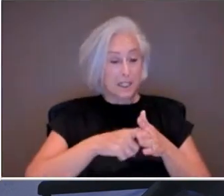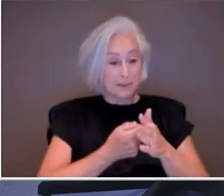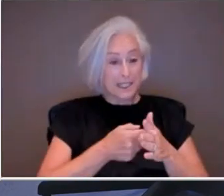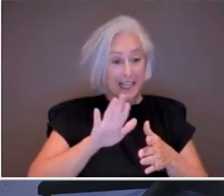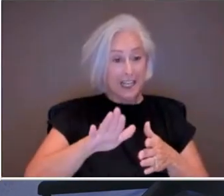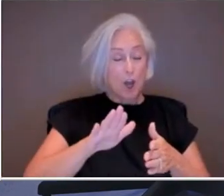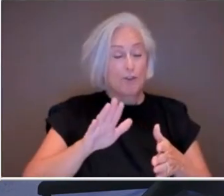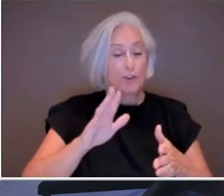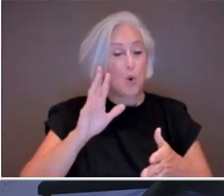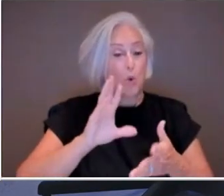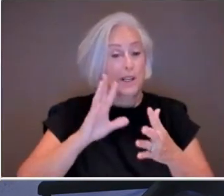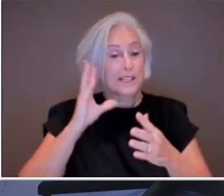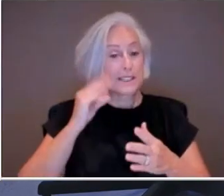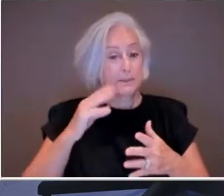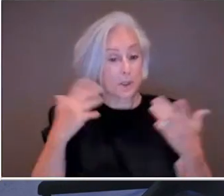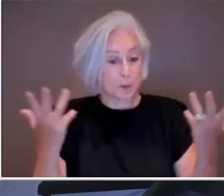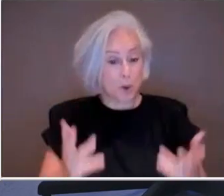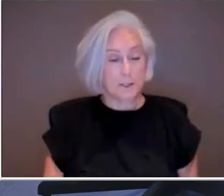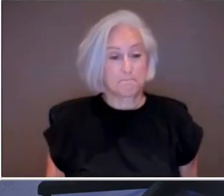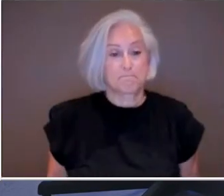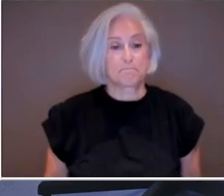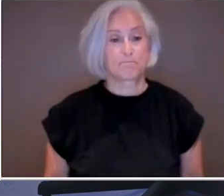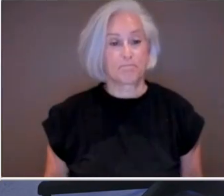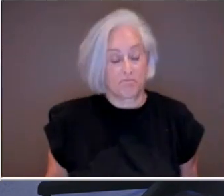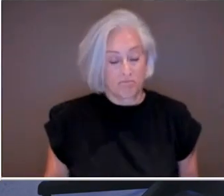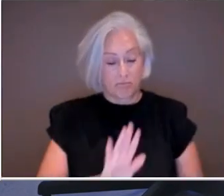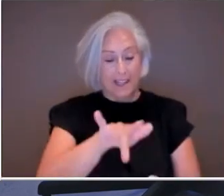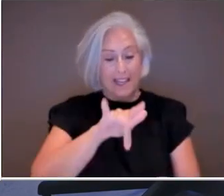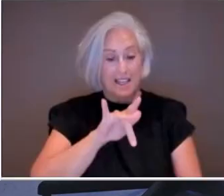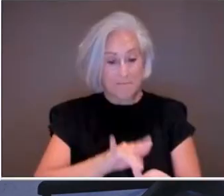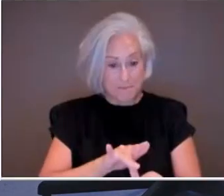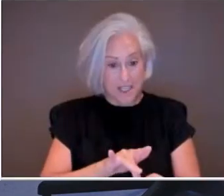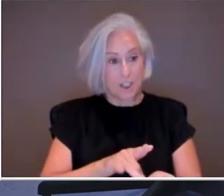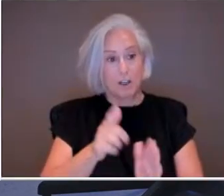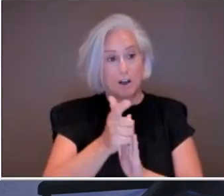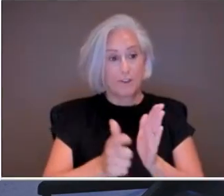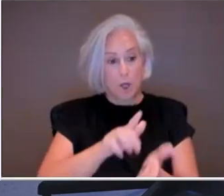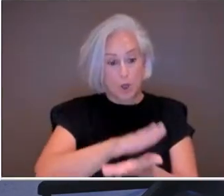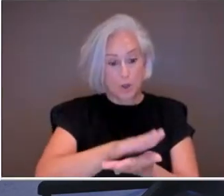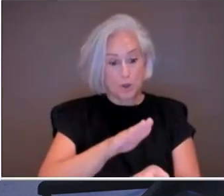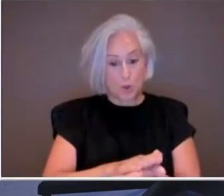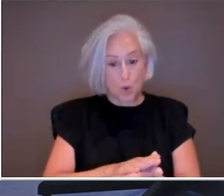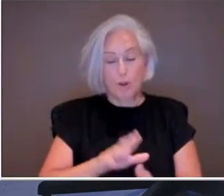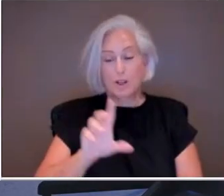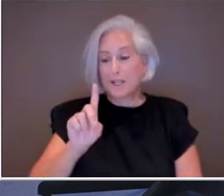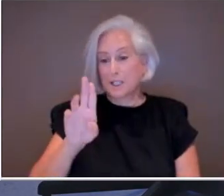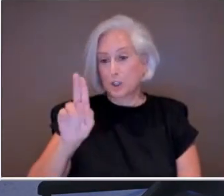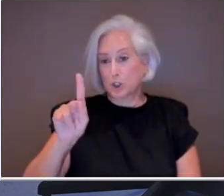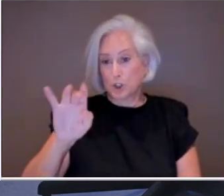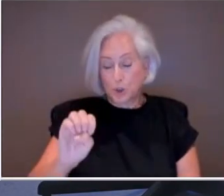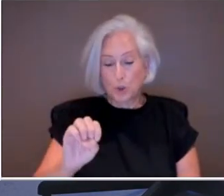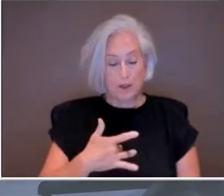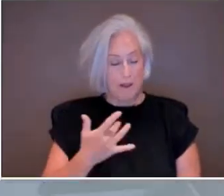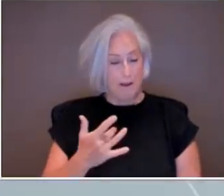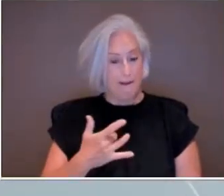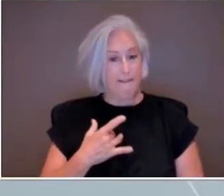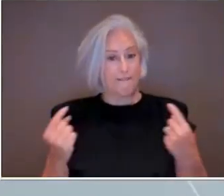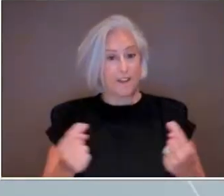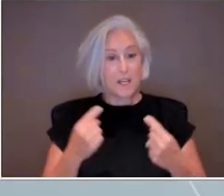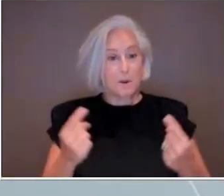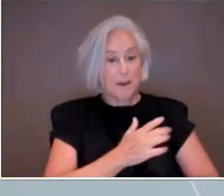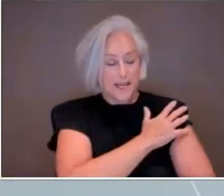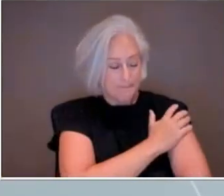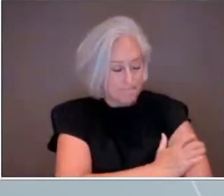So you're in the middle of law school in Durham, North Carolina at Duke. You start feeling some pain that you think is from